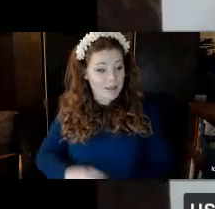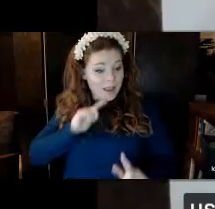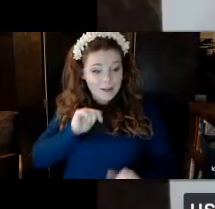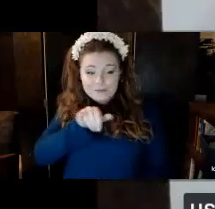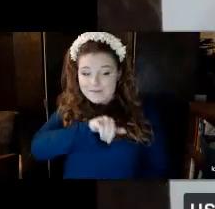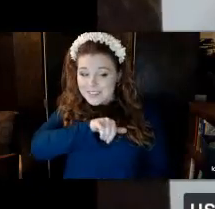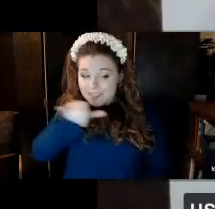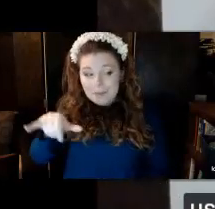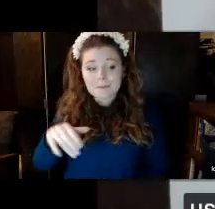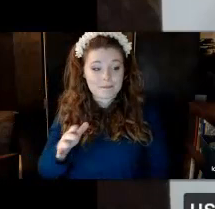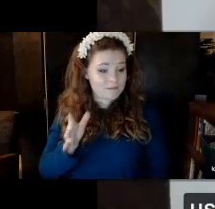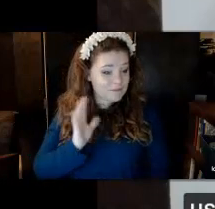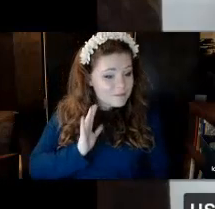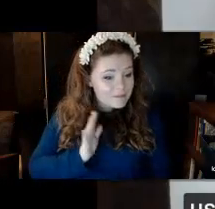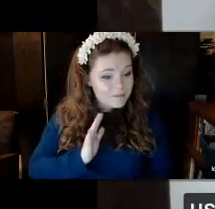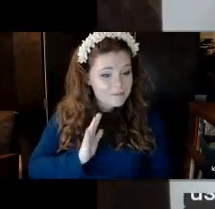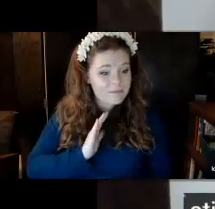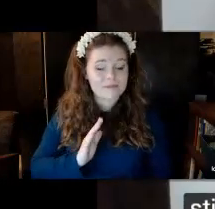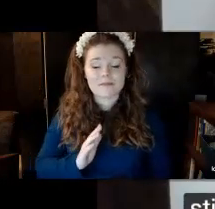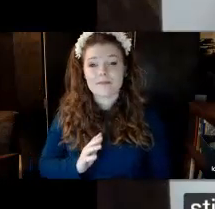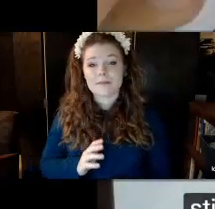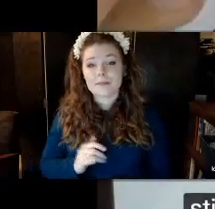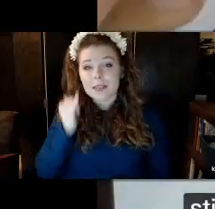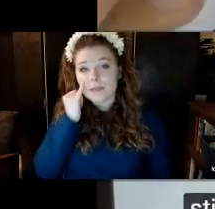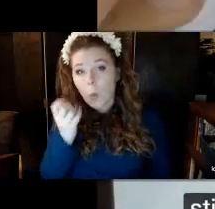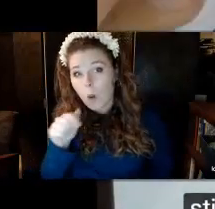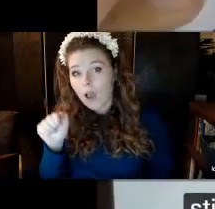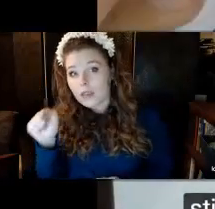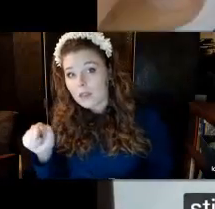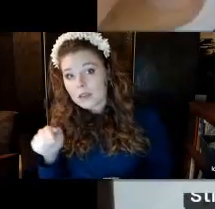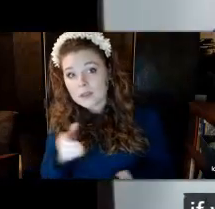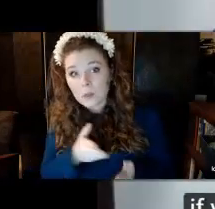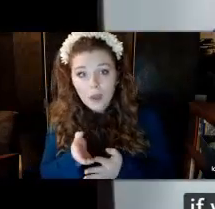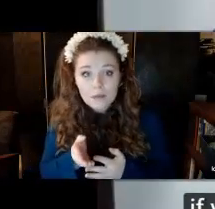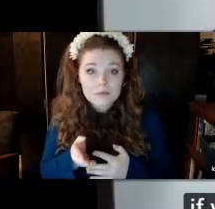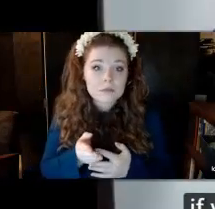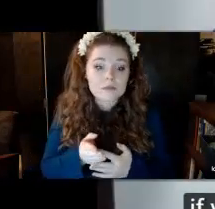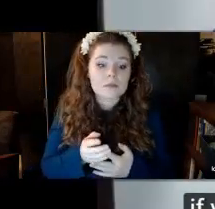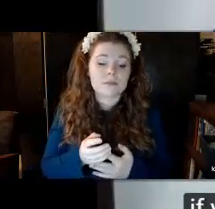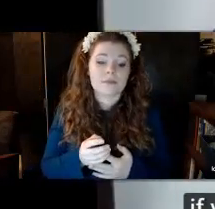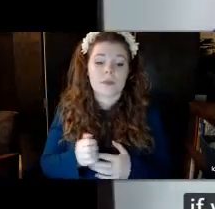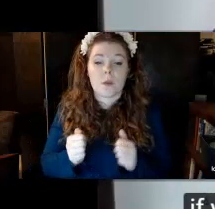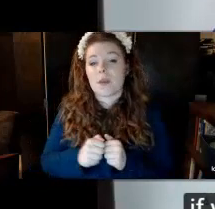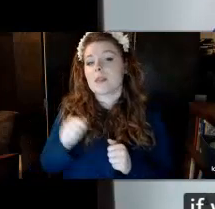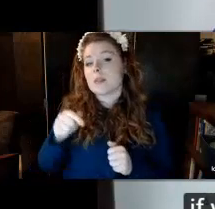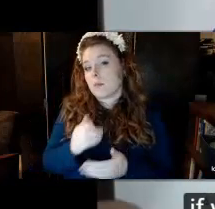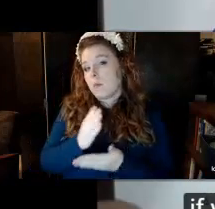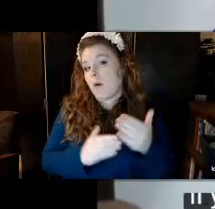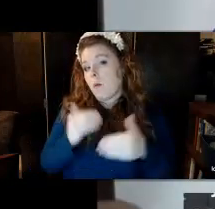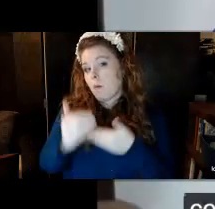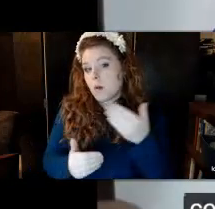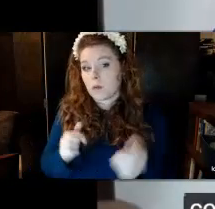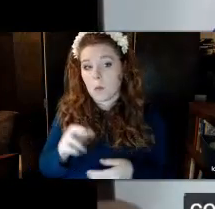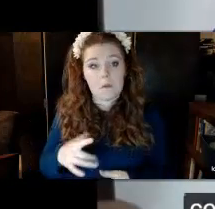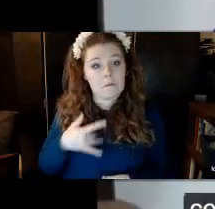same answer. So it's okay if you want to do it this way when it comes to this part of the process, or